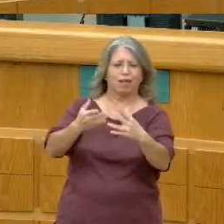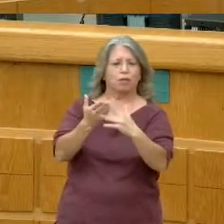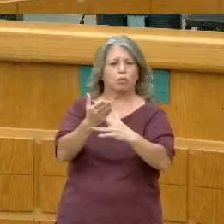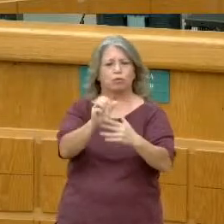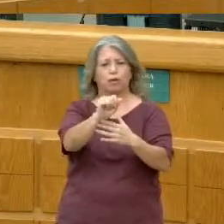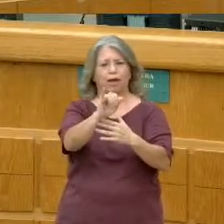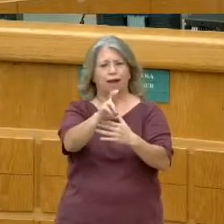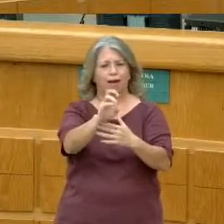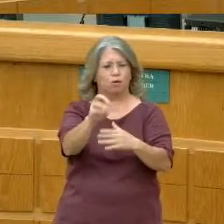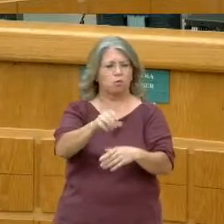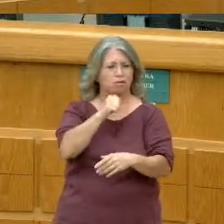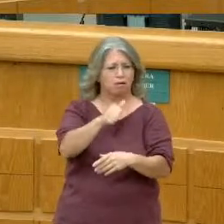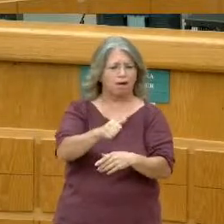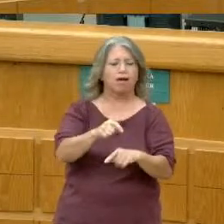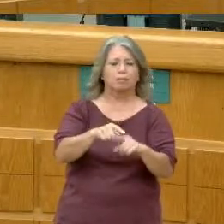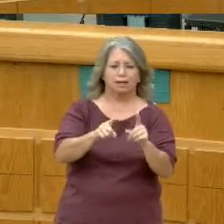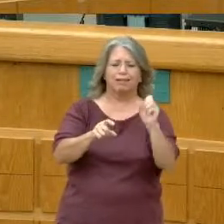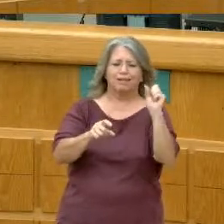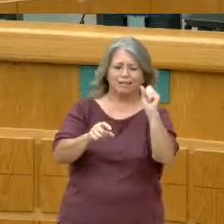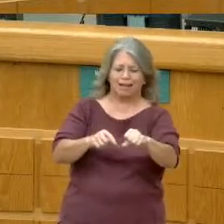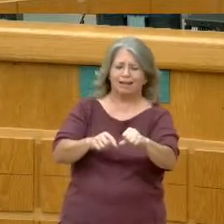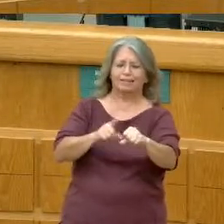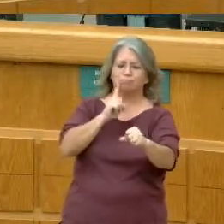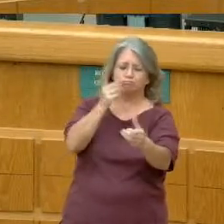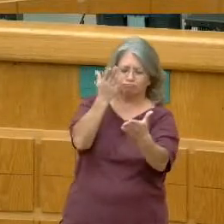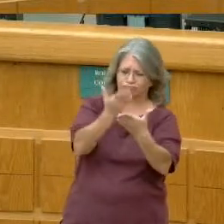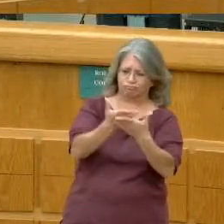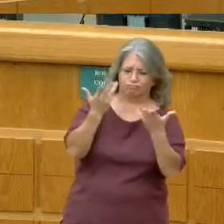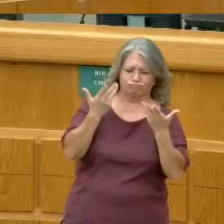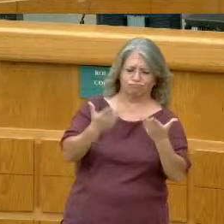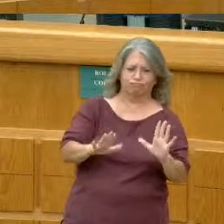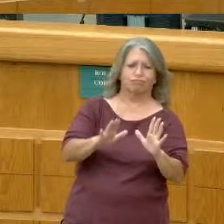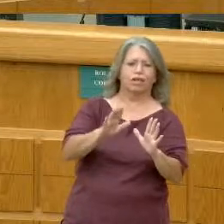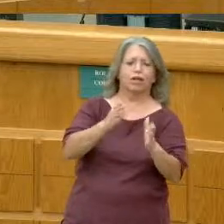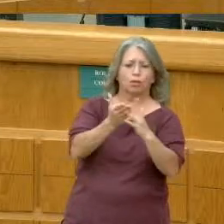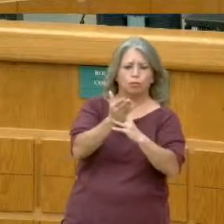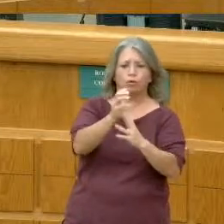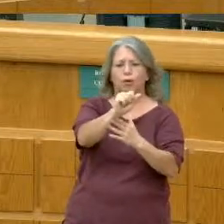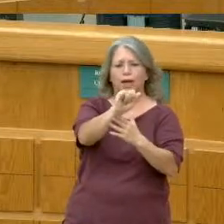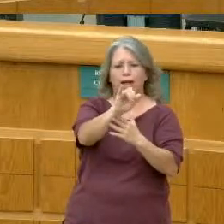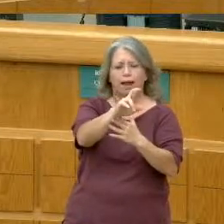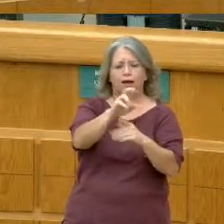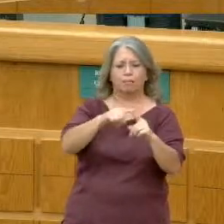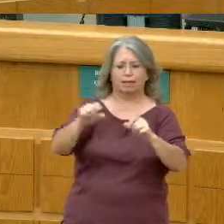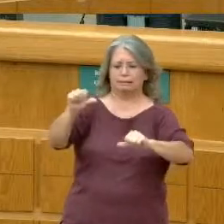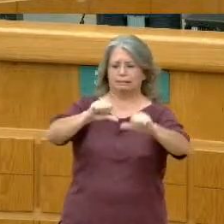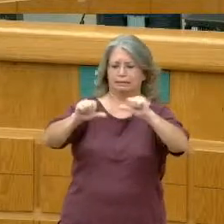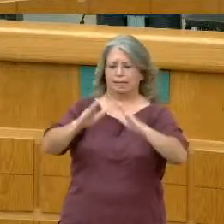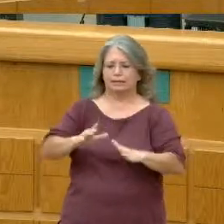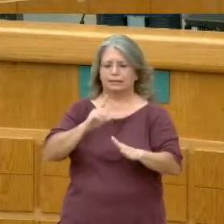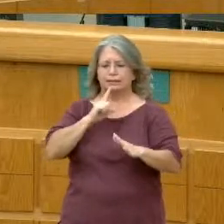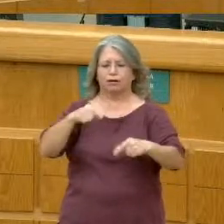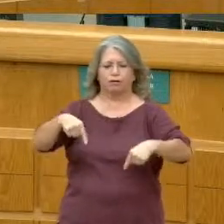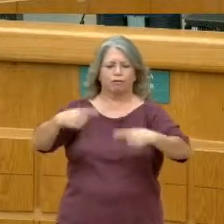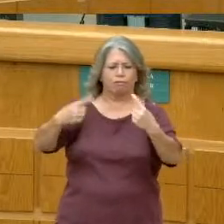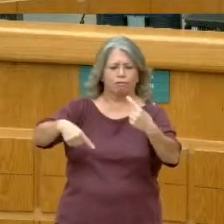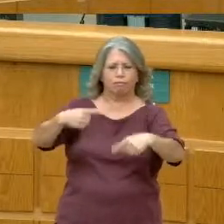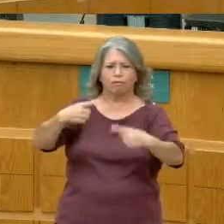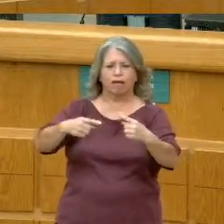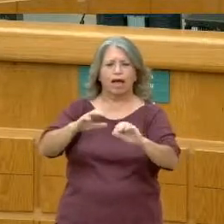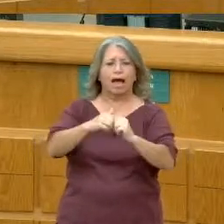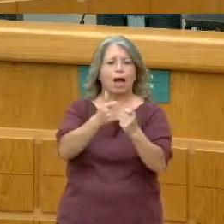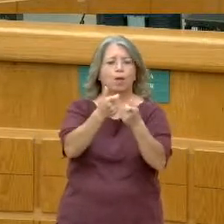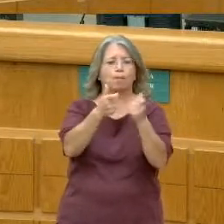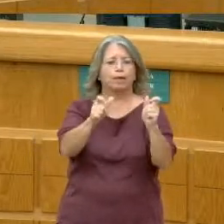definitely airborne. The only question that the scientists are arguing about is how big of a particle are they being transmitted in. For us,